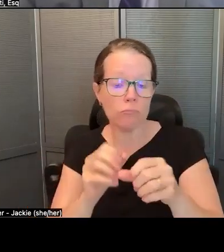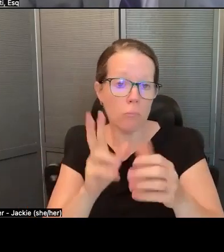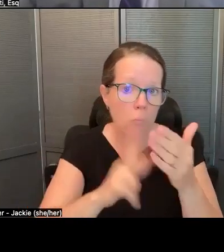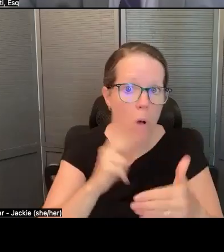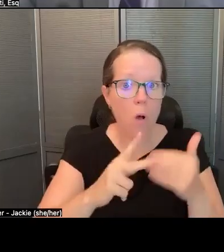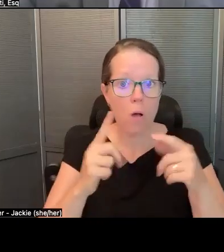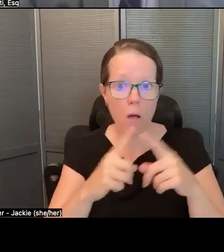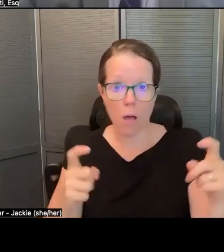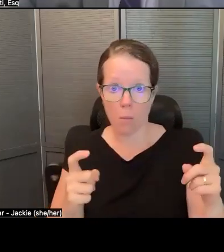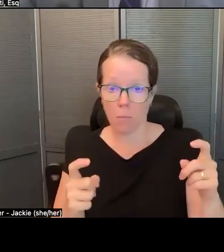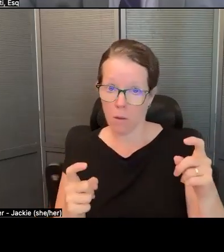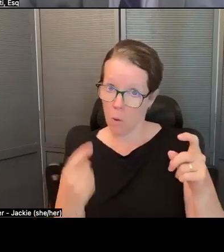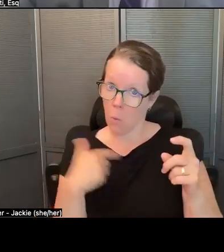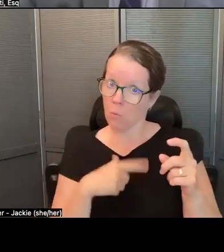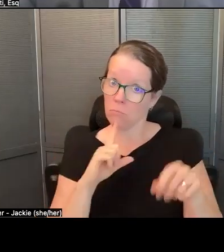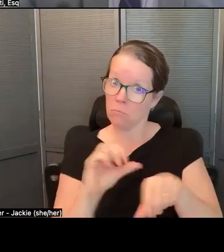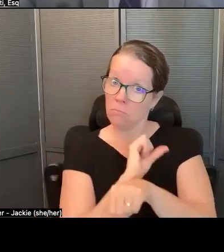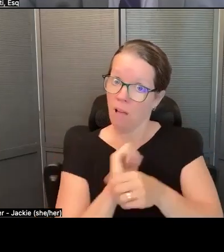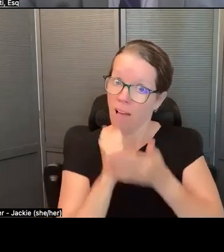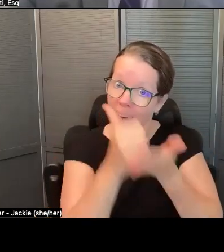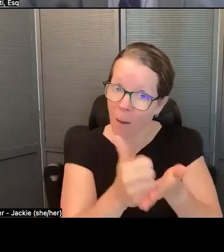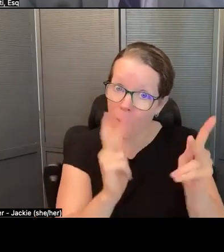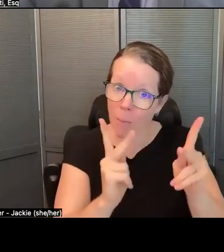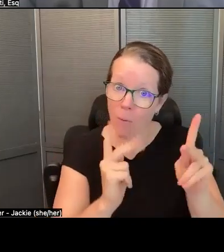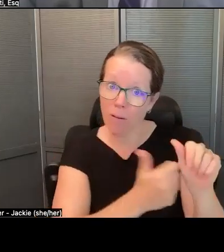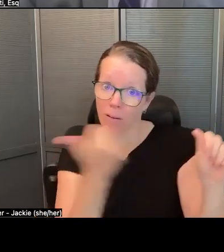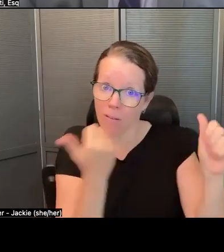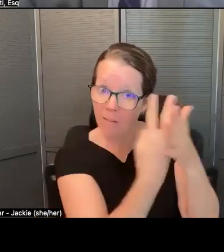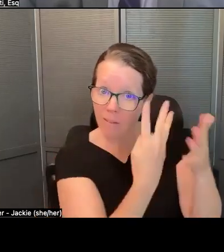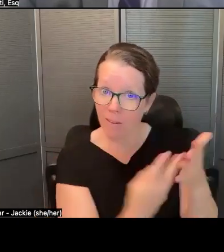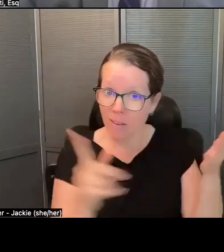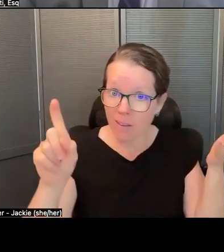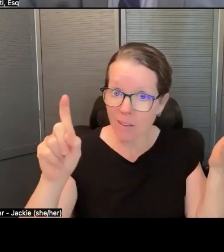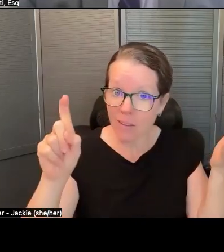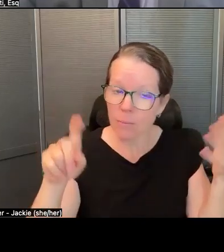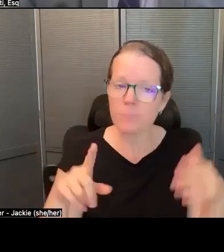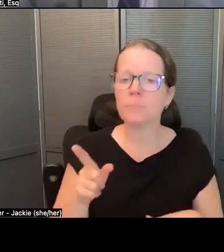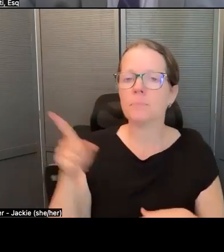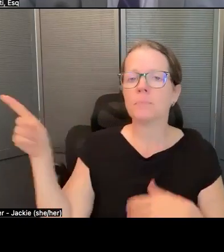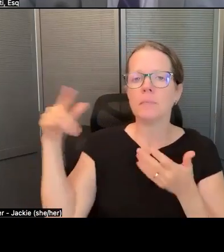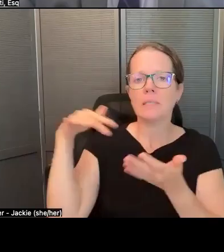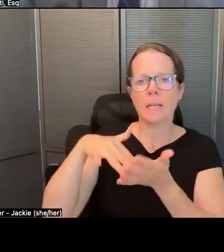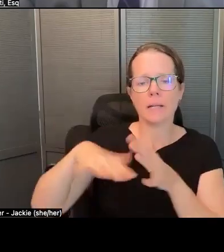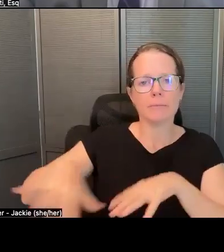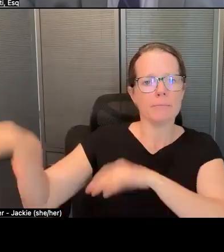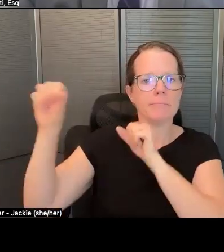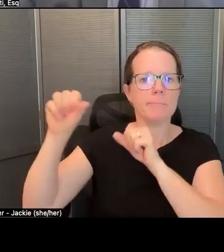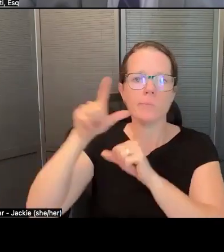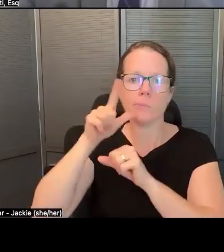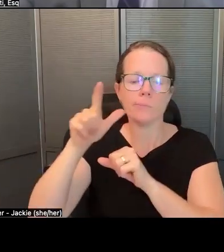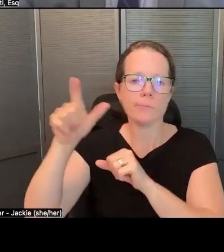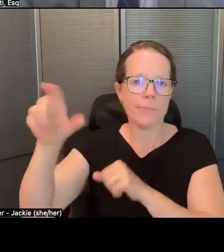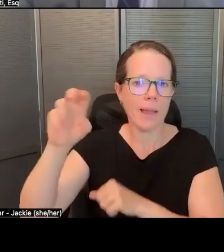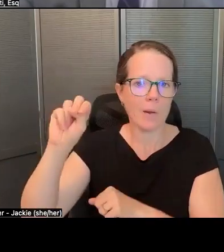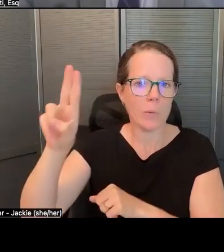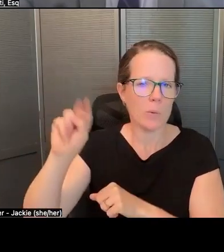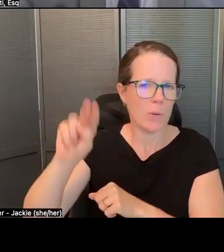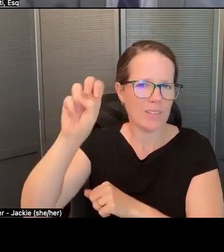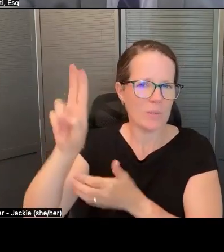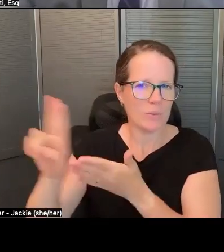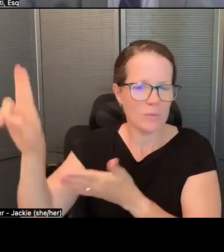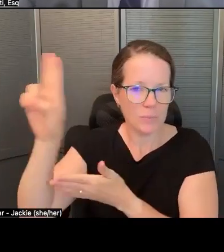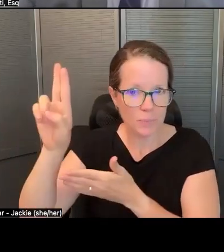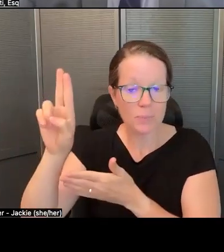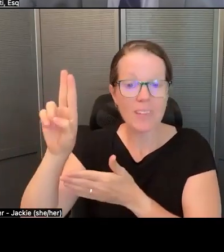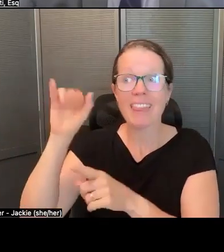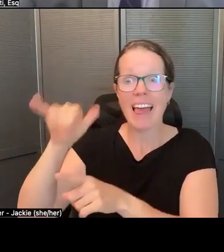with? This study was initially started by the Northeastern University, and then the lab that we were working with actually moved to the University of